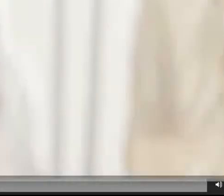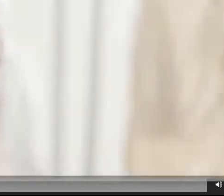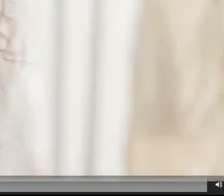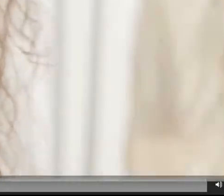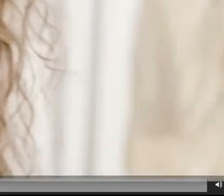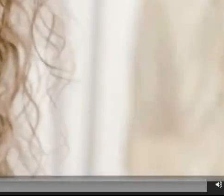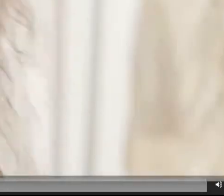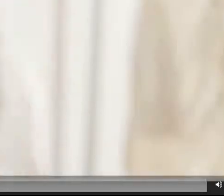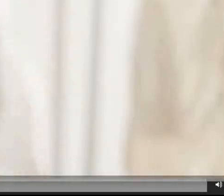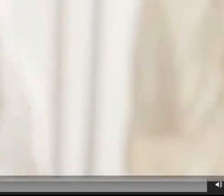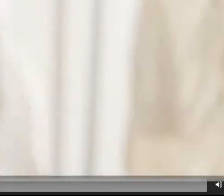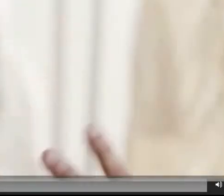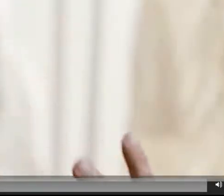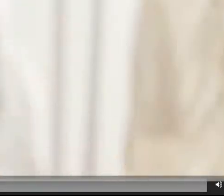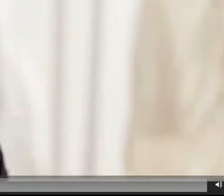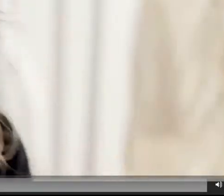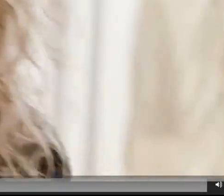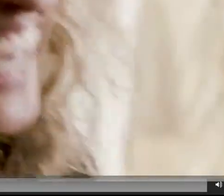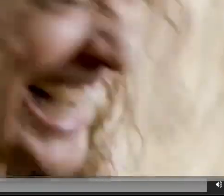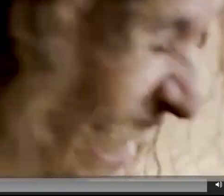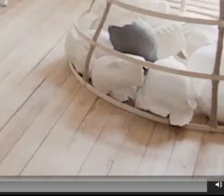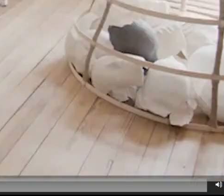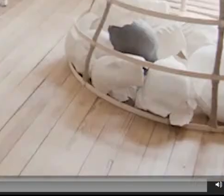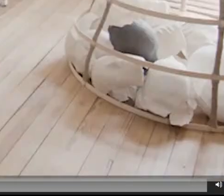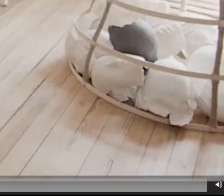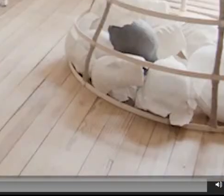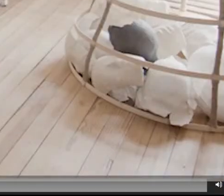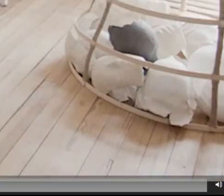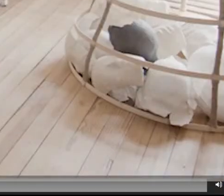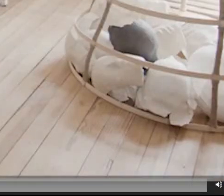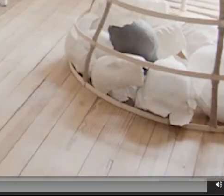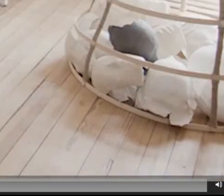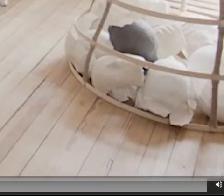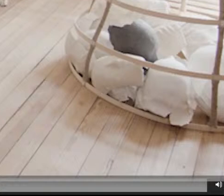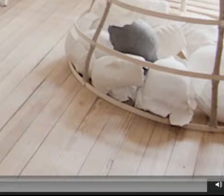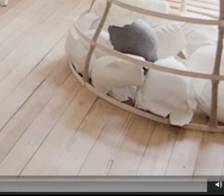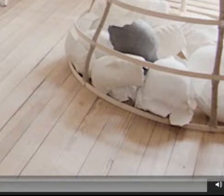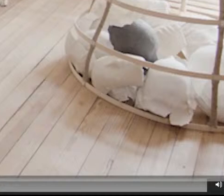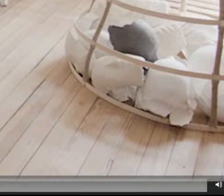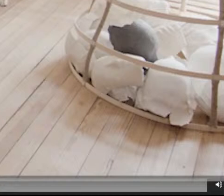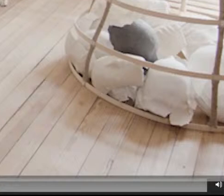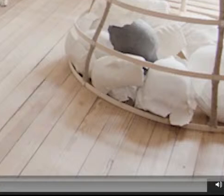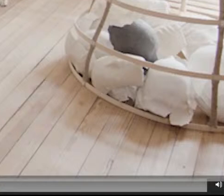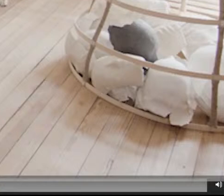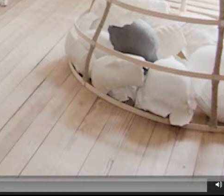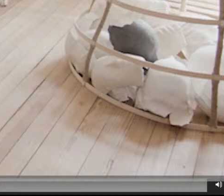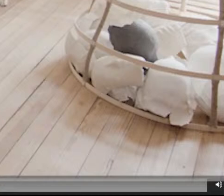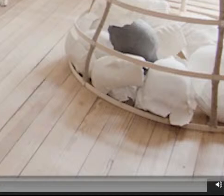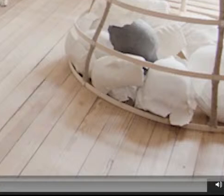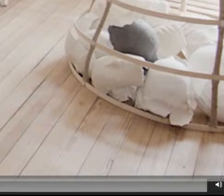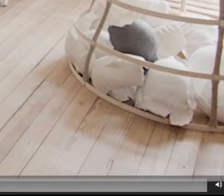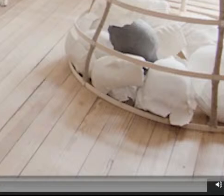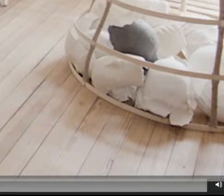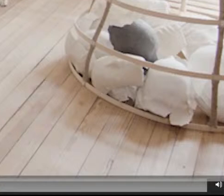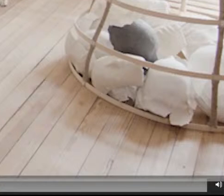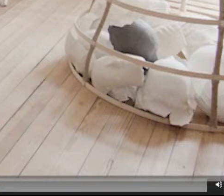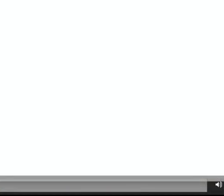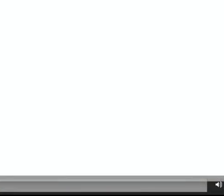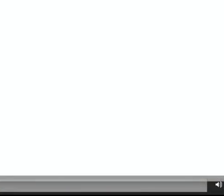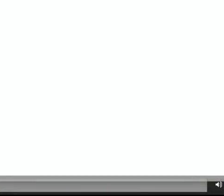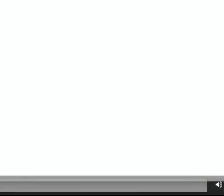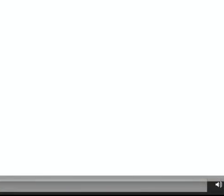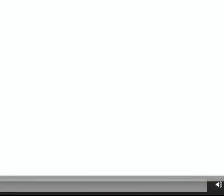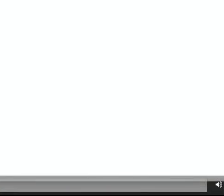I never liked that. Oh, I'm an artist. You know what? I'm a fighter. I think I'm